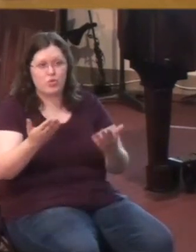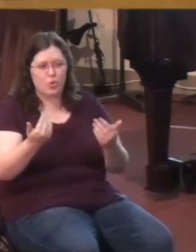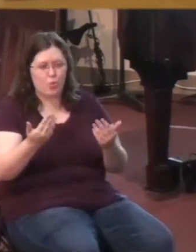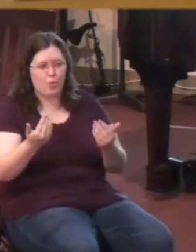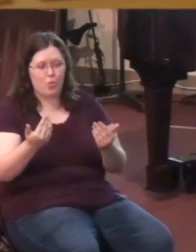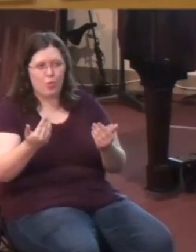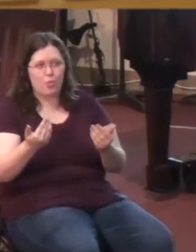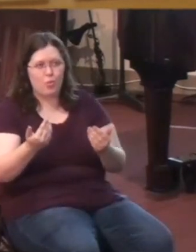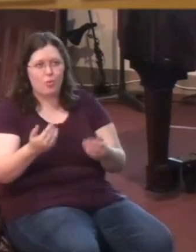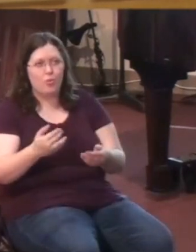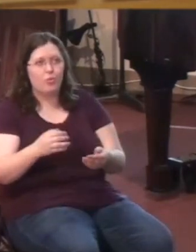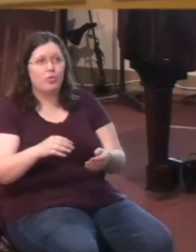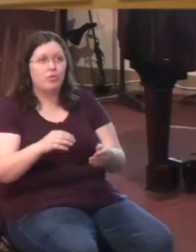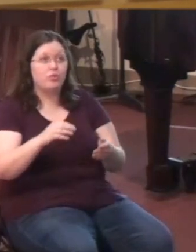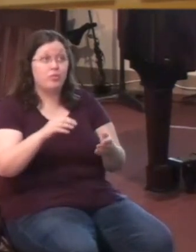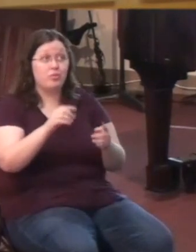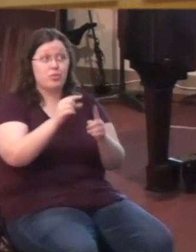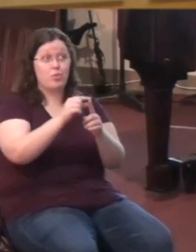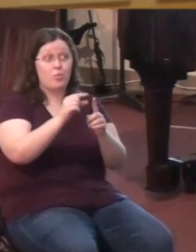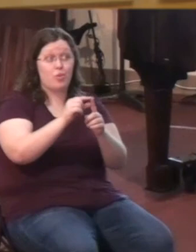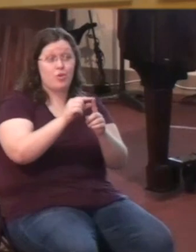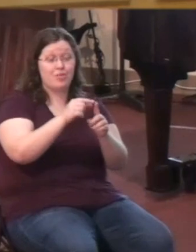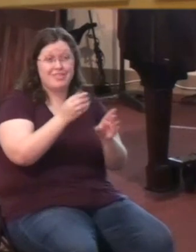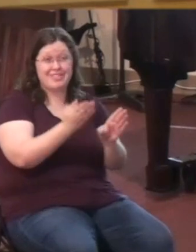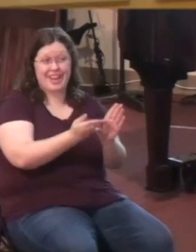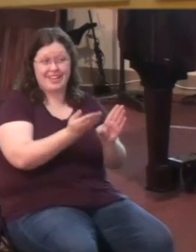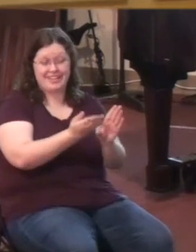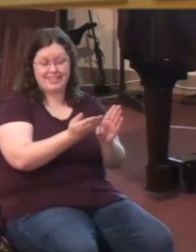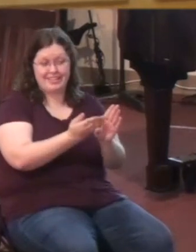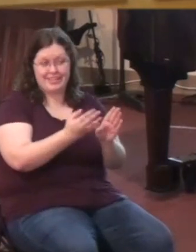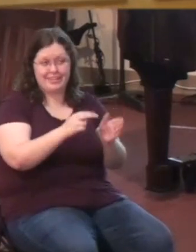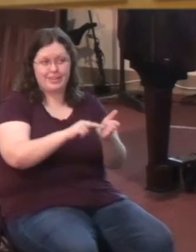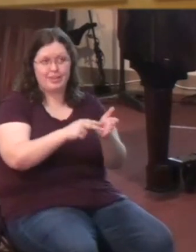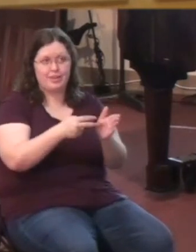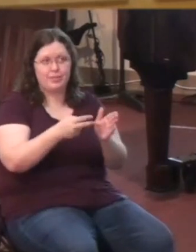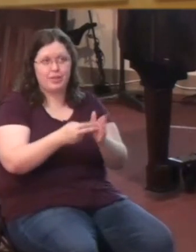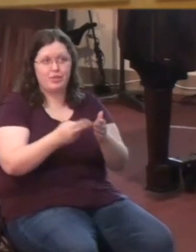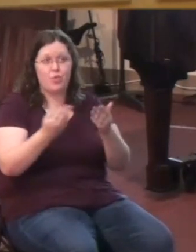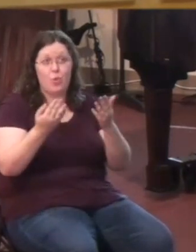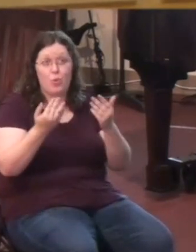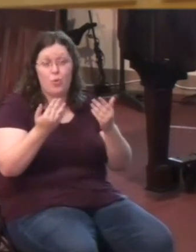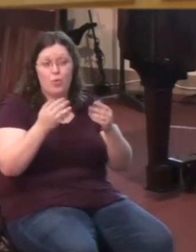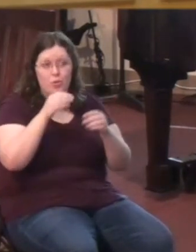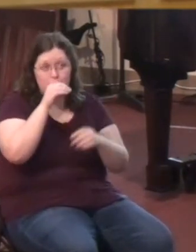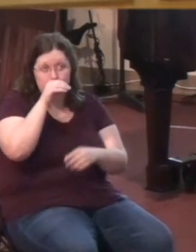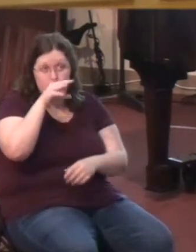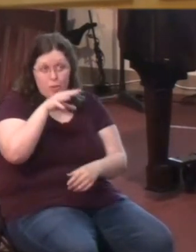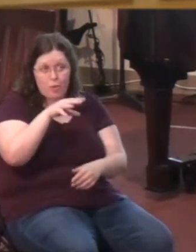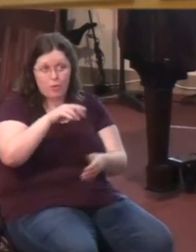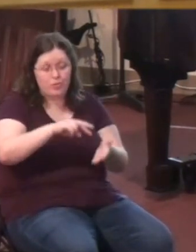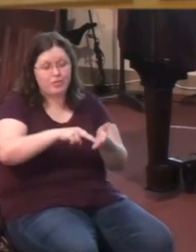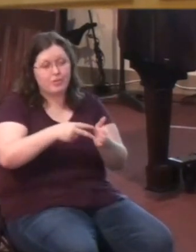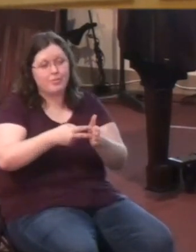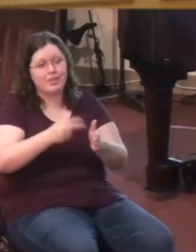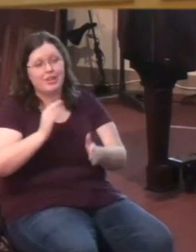psyche comes from this word to cool or to blow, which means our breath. So our breathing,